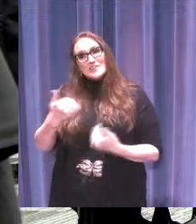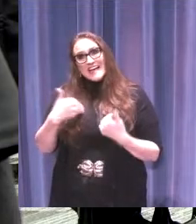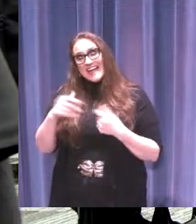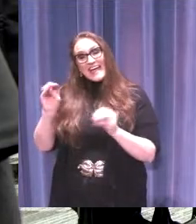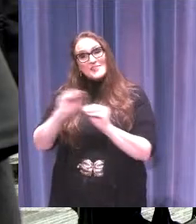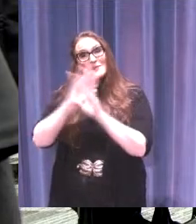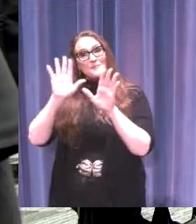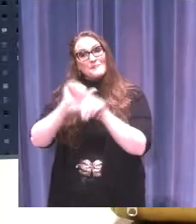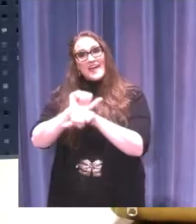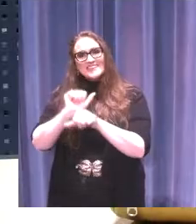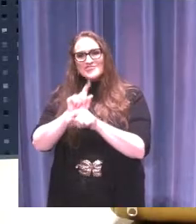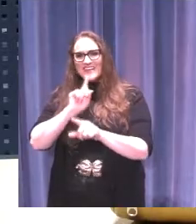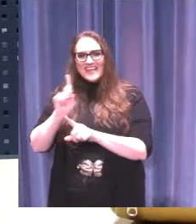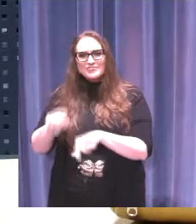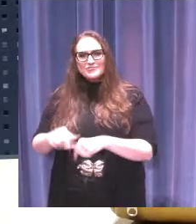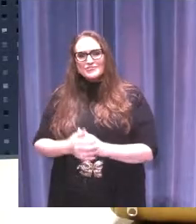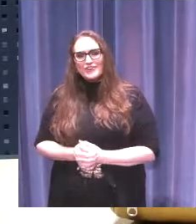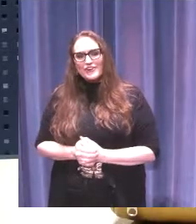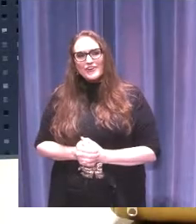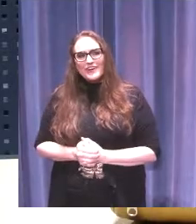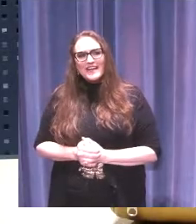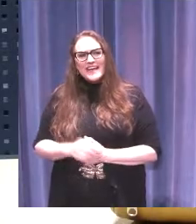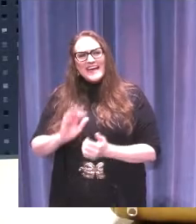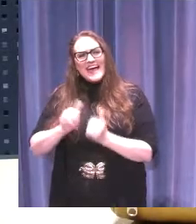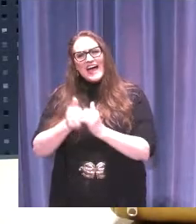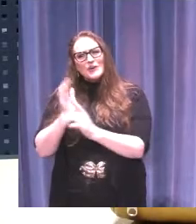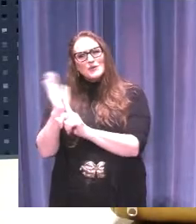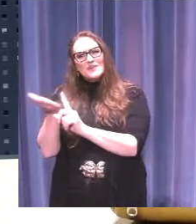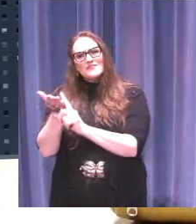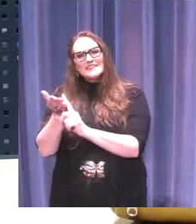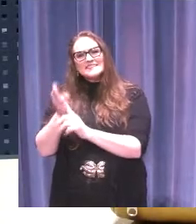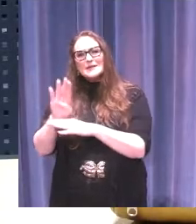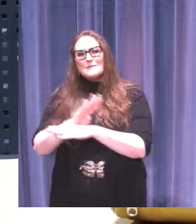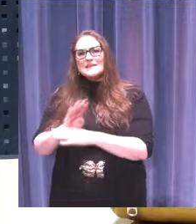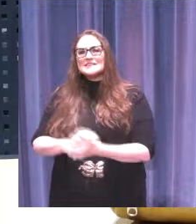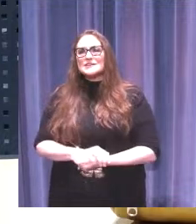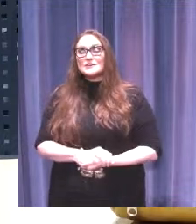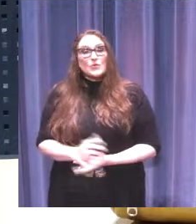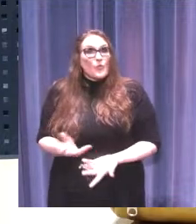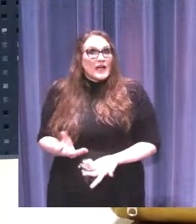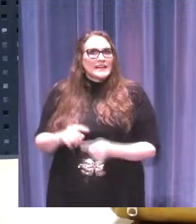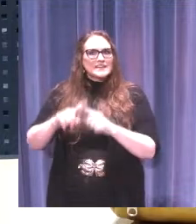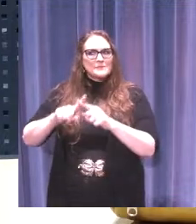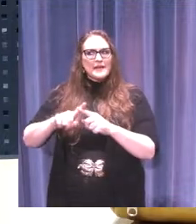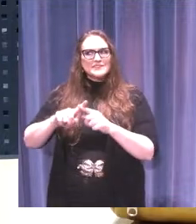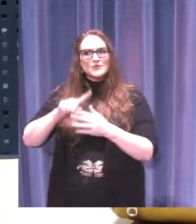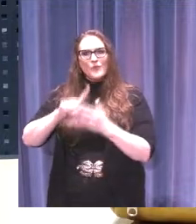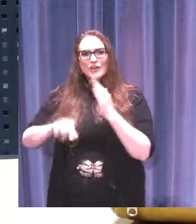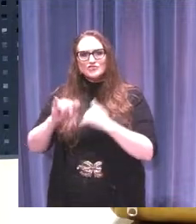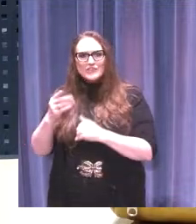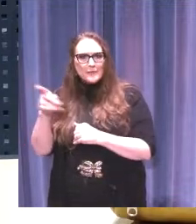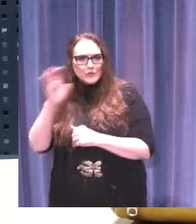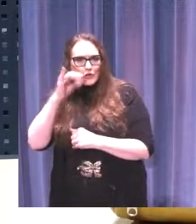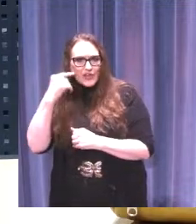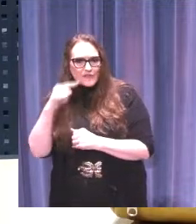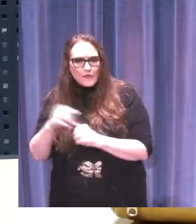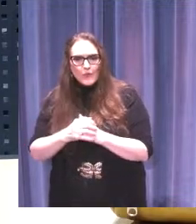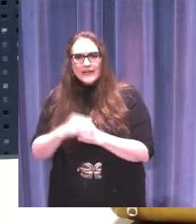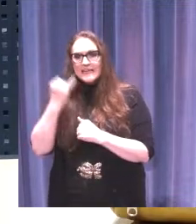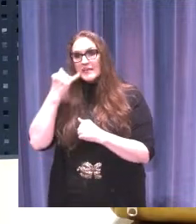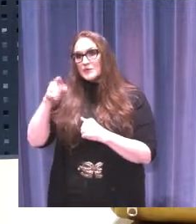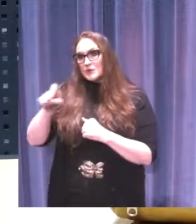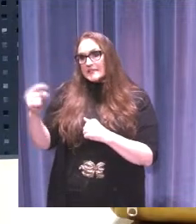answer. How do you convince a business? Well, it depends on what job they're looking for. If you